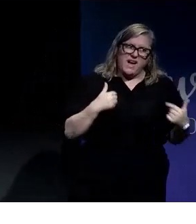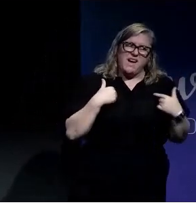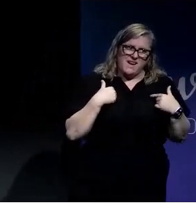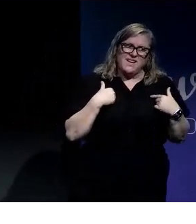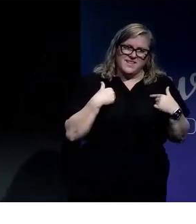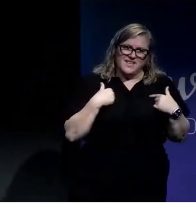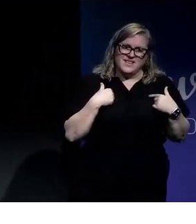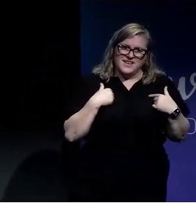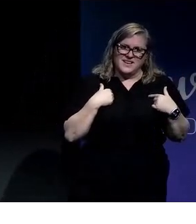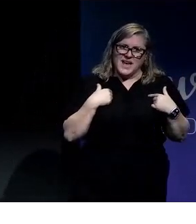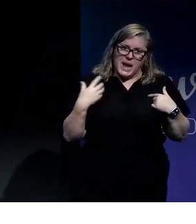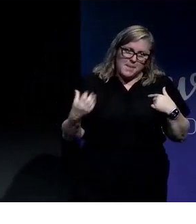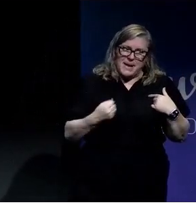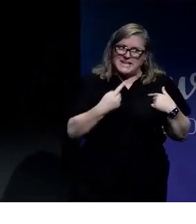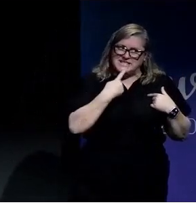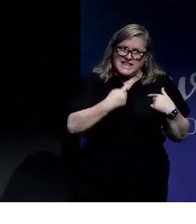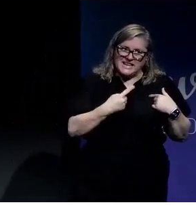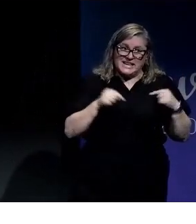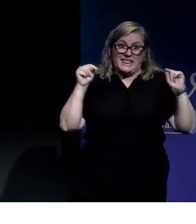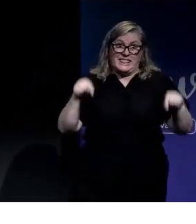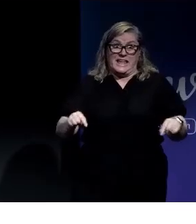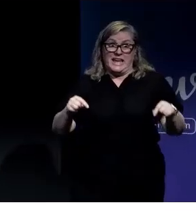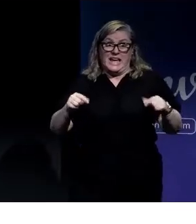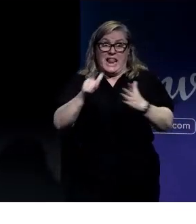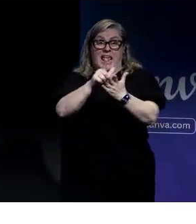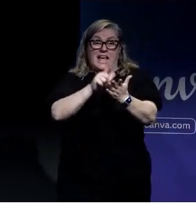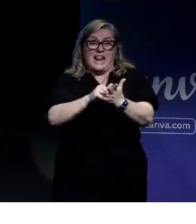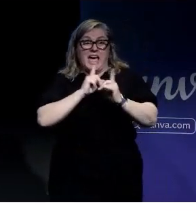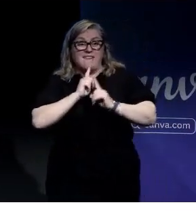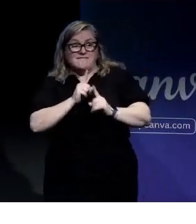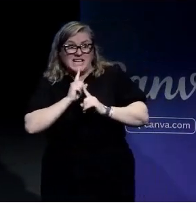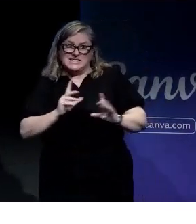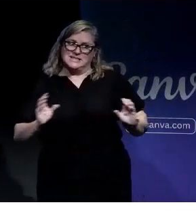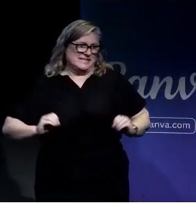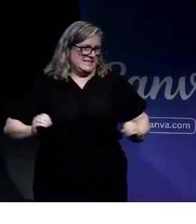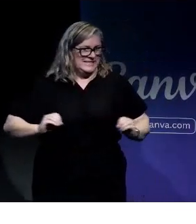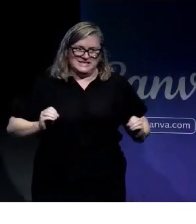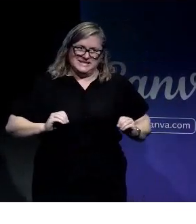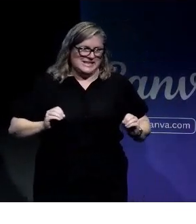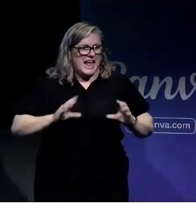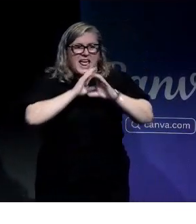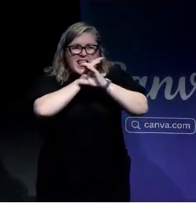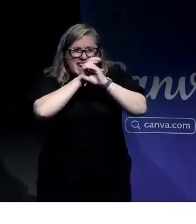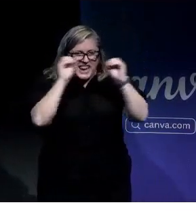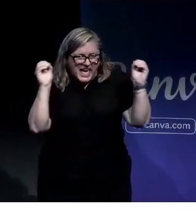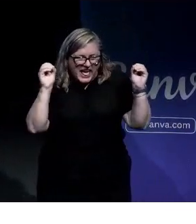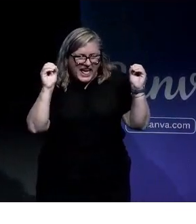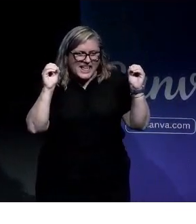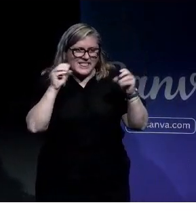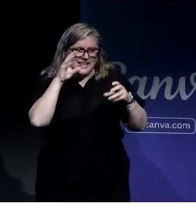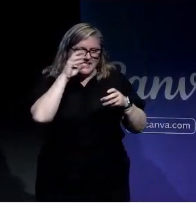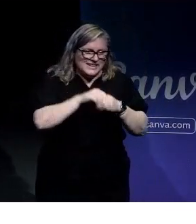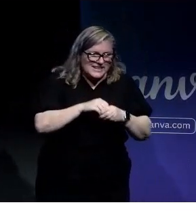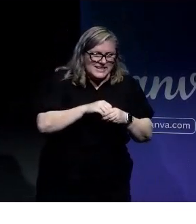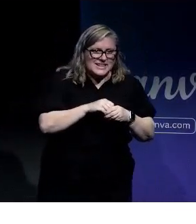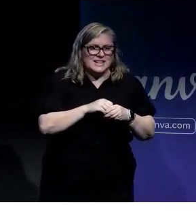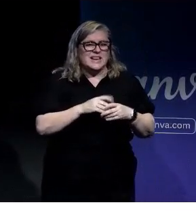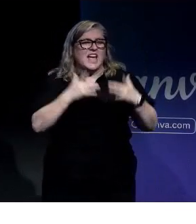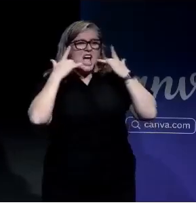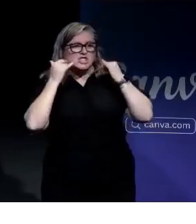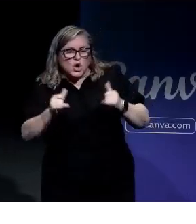say this is not legal advice. And nothing in this presentation creates an attorney-client